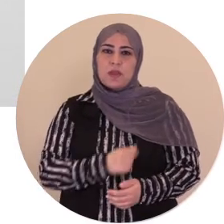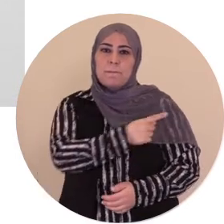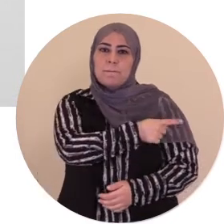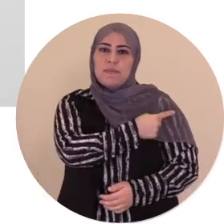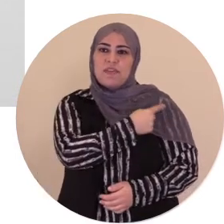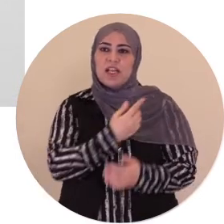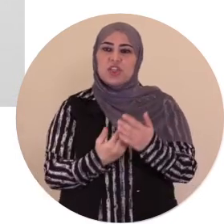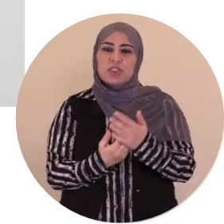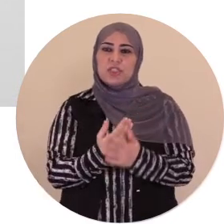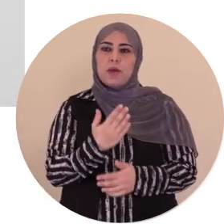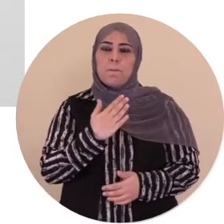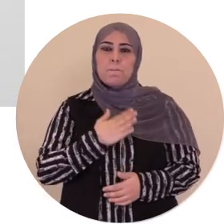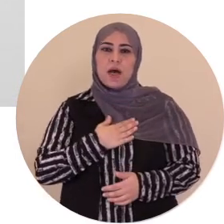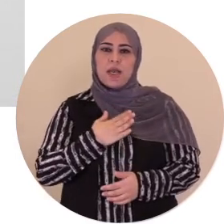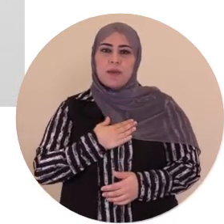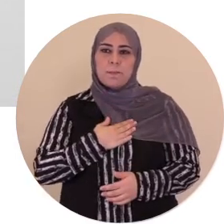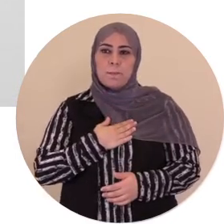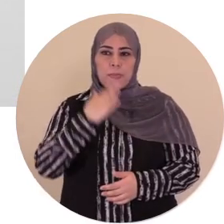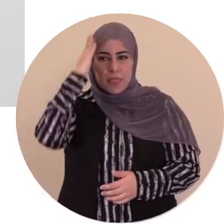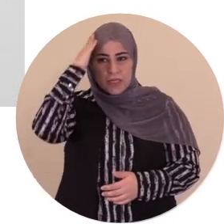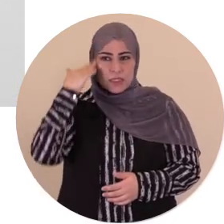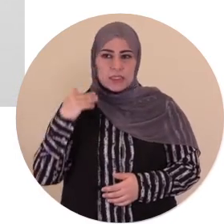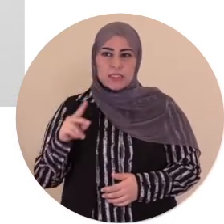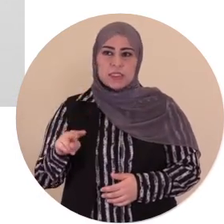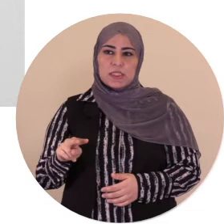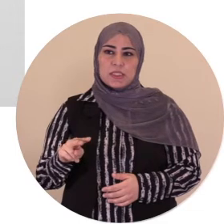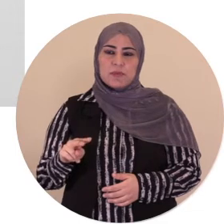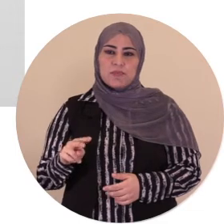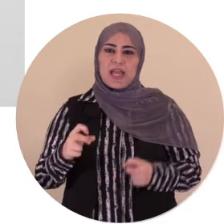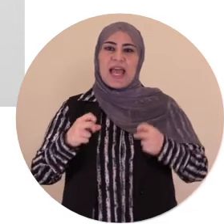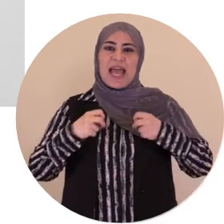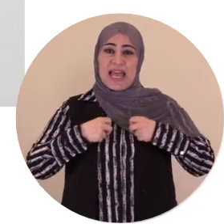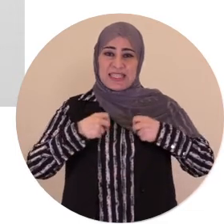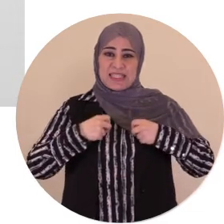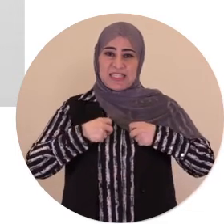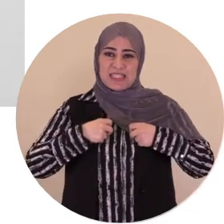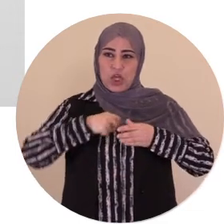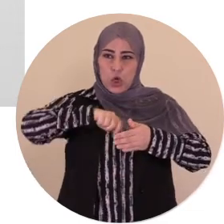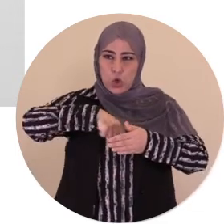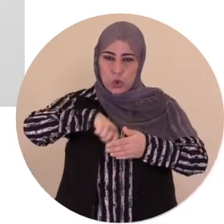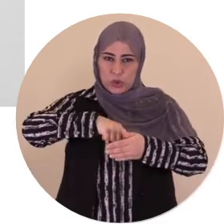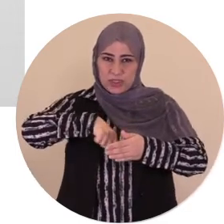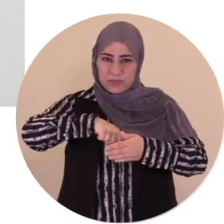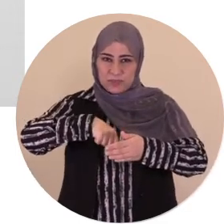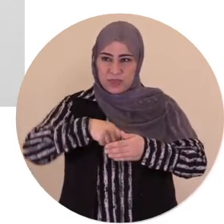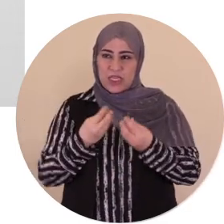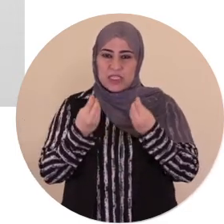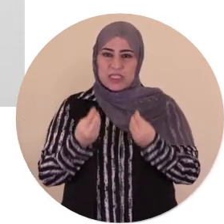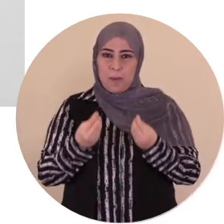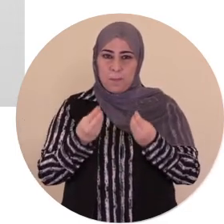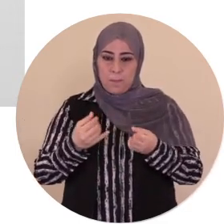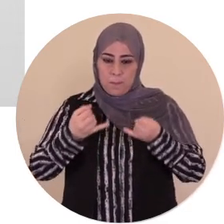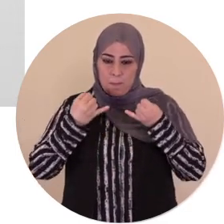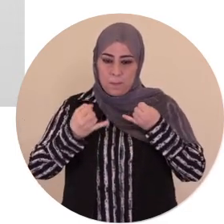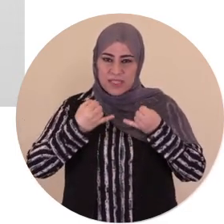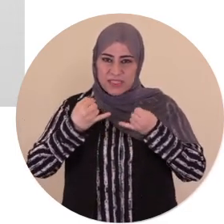using the following sentence. My sister has cooked some pasta. Now, what do we do when we